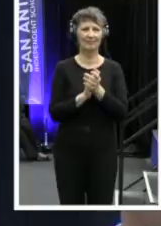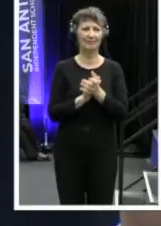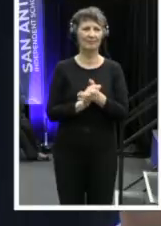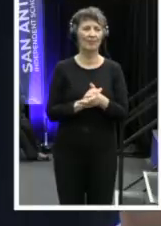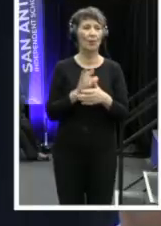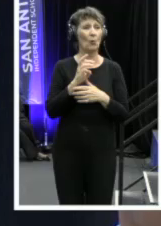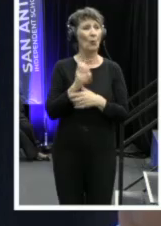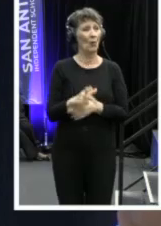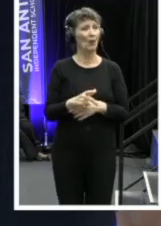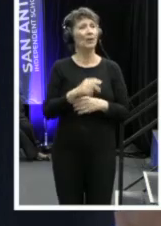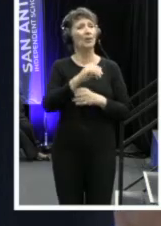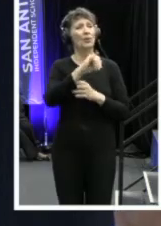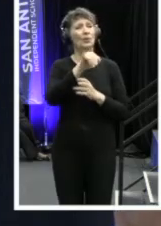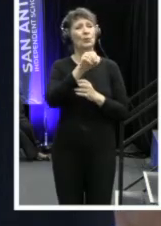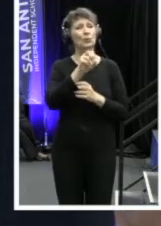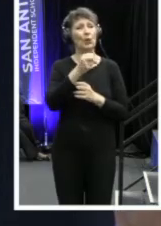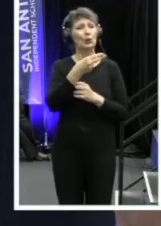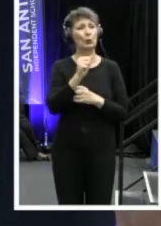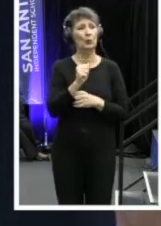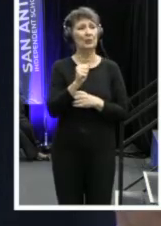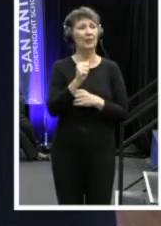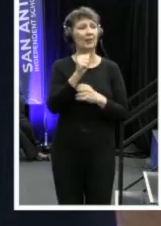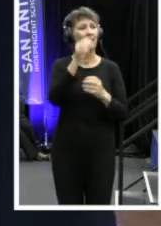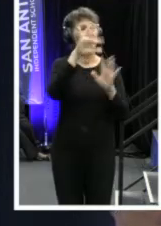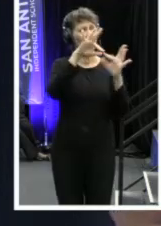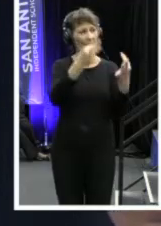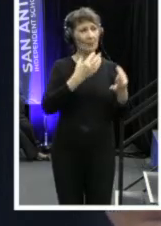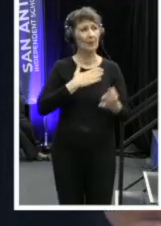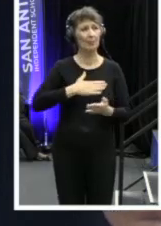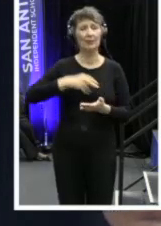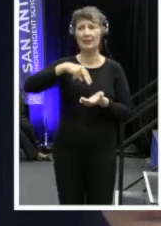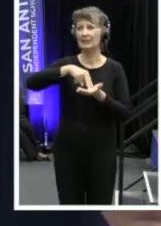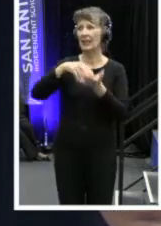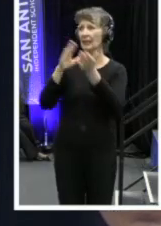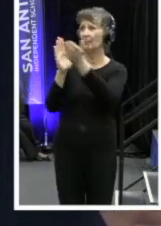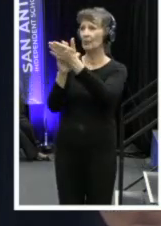Will Joshua Medell's family please stand to be recognized?